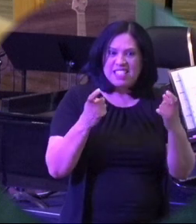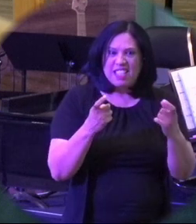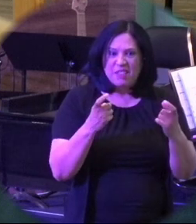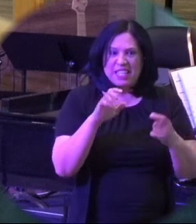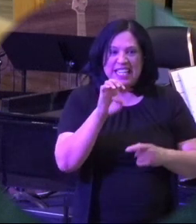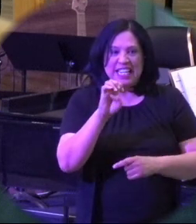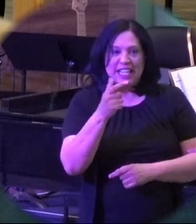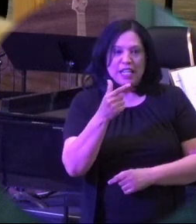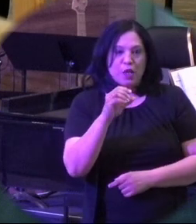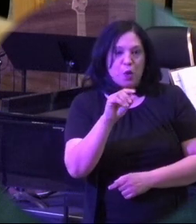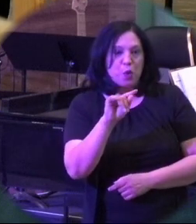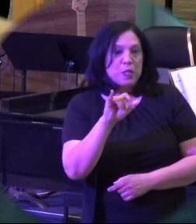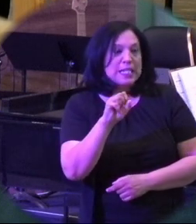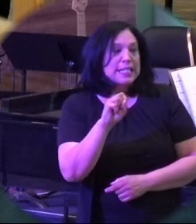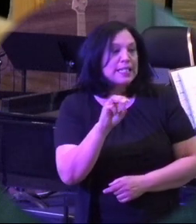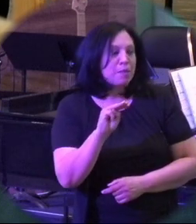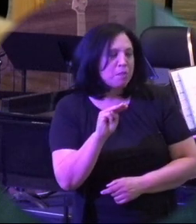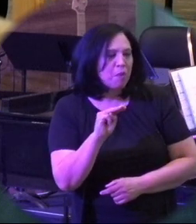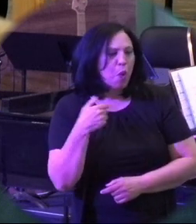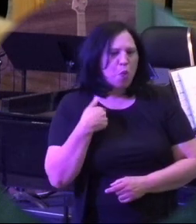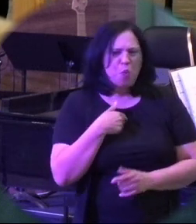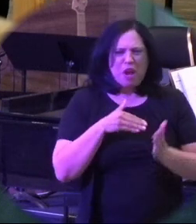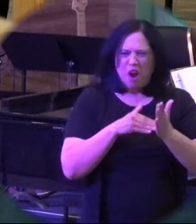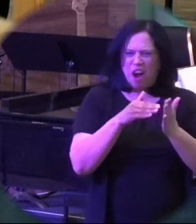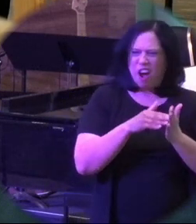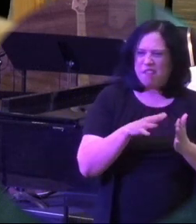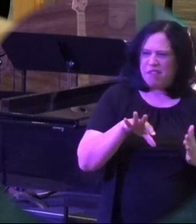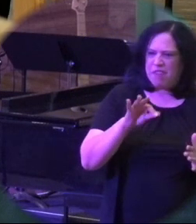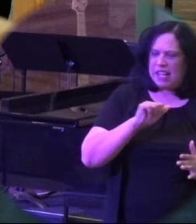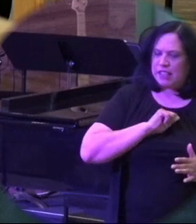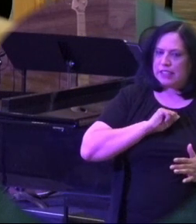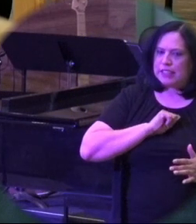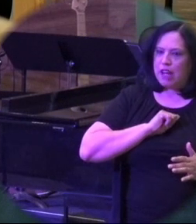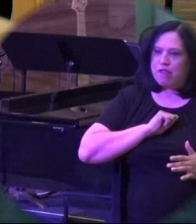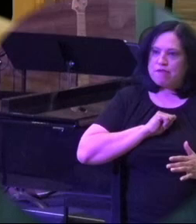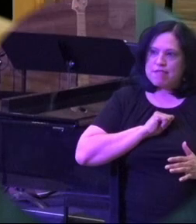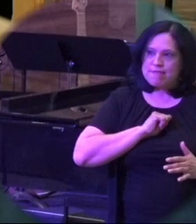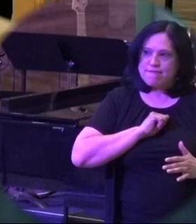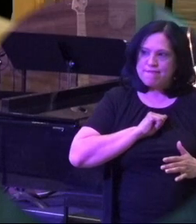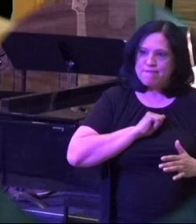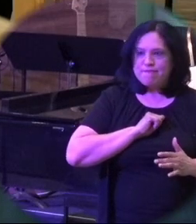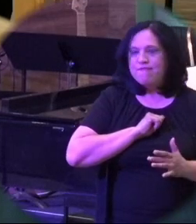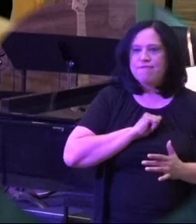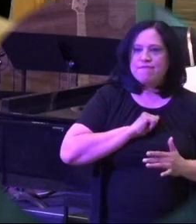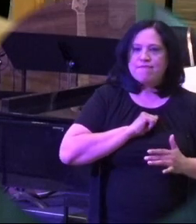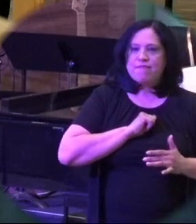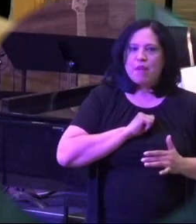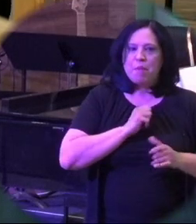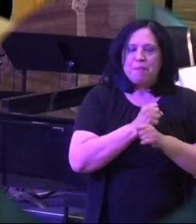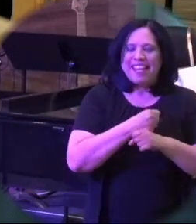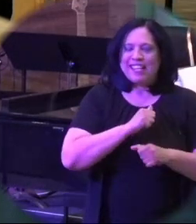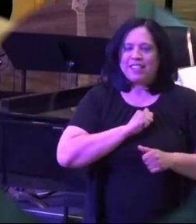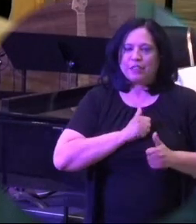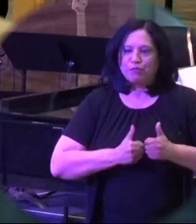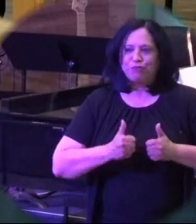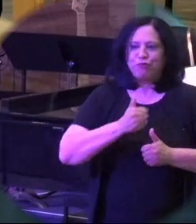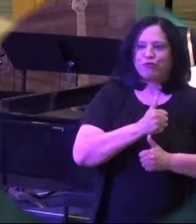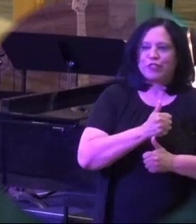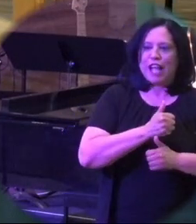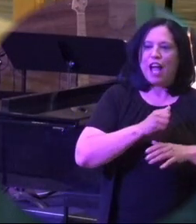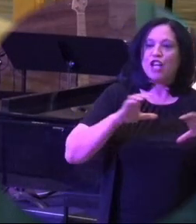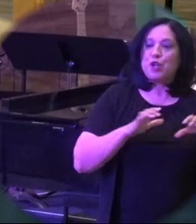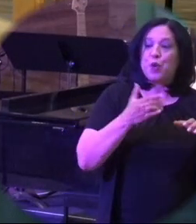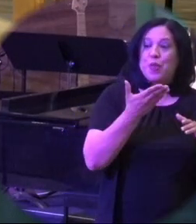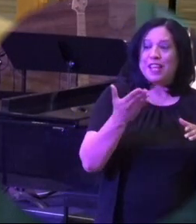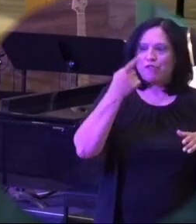egotism. We often find ourselves looking out for number one and doing things with me in mind. But I want